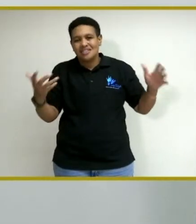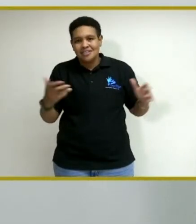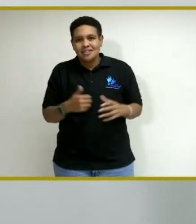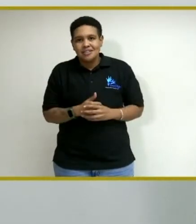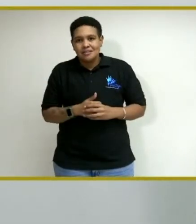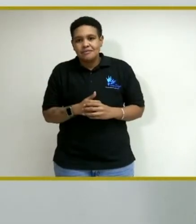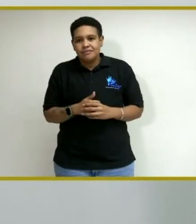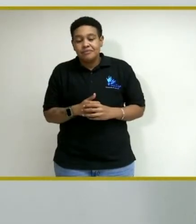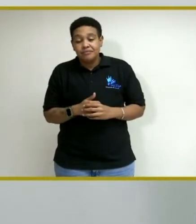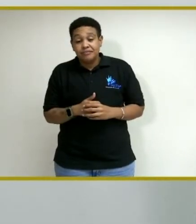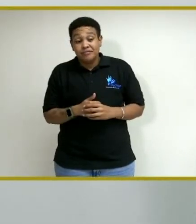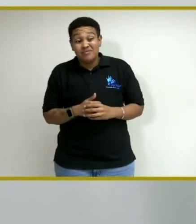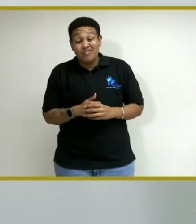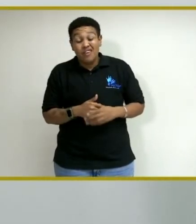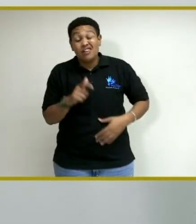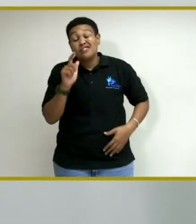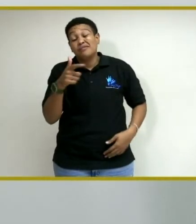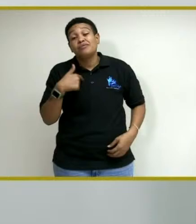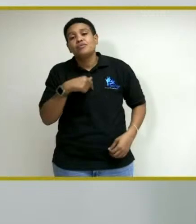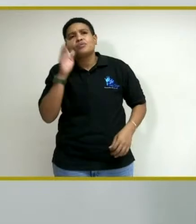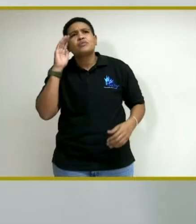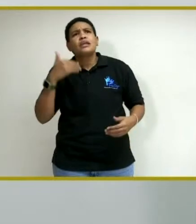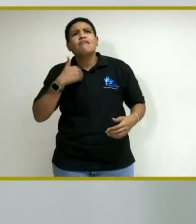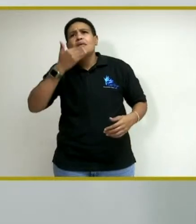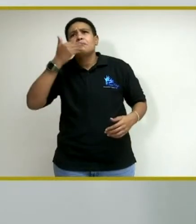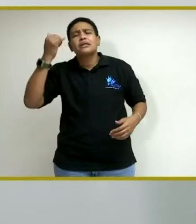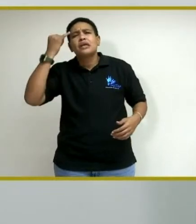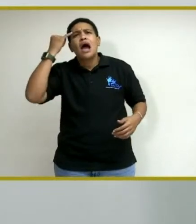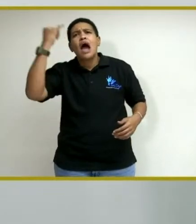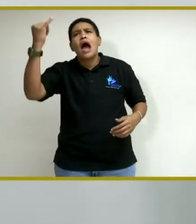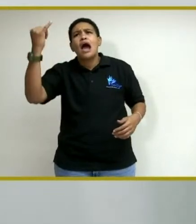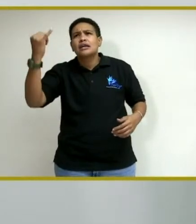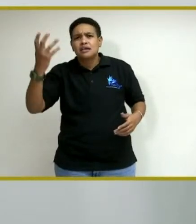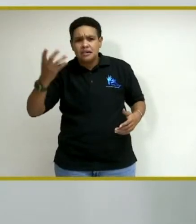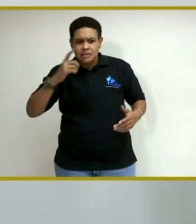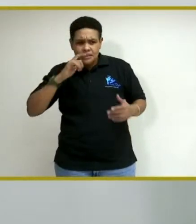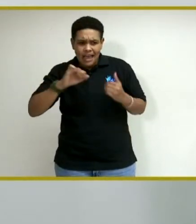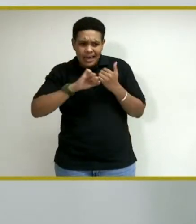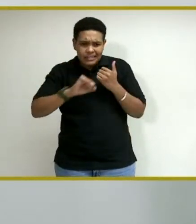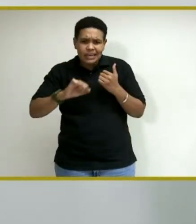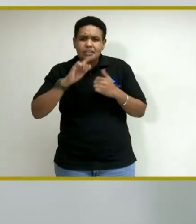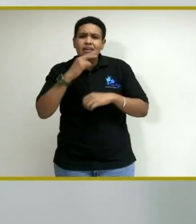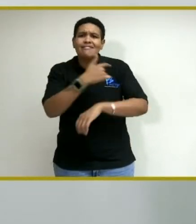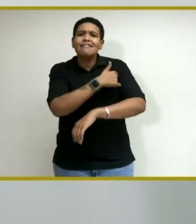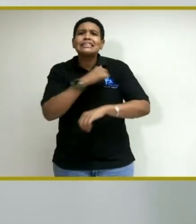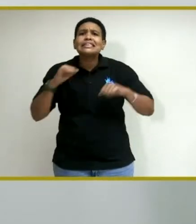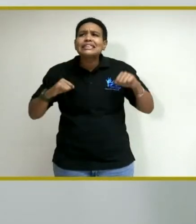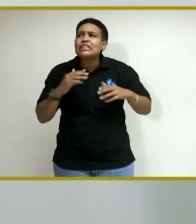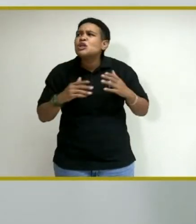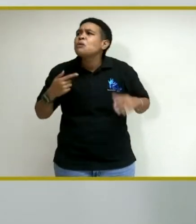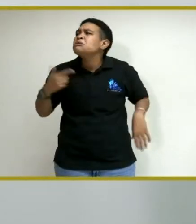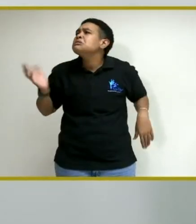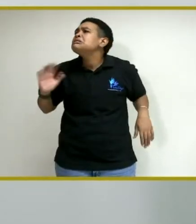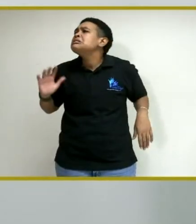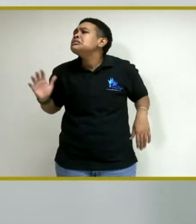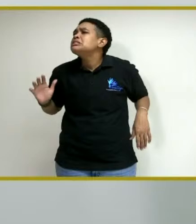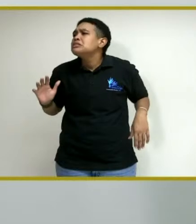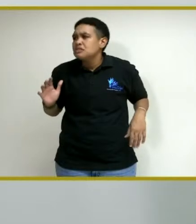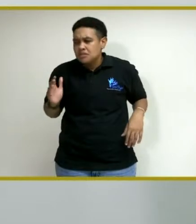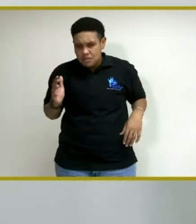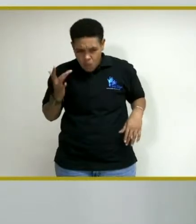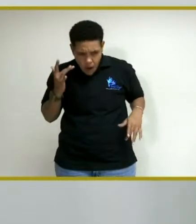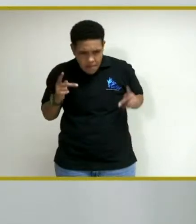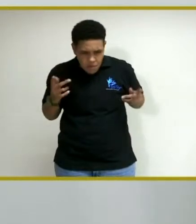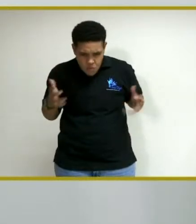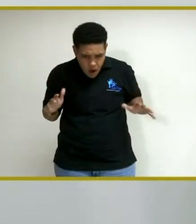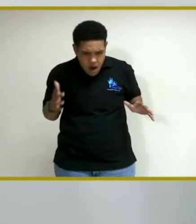And then we will have a better sense as to the extent of vaccine hesitancy, which is, of course, that persons don't